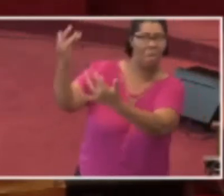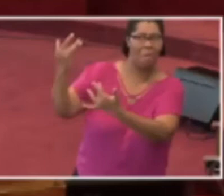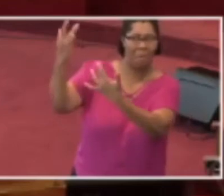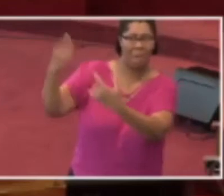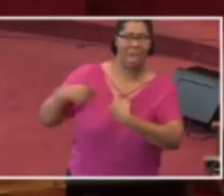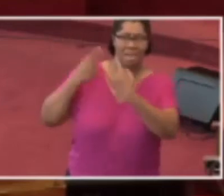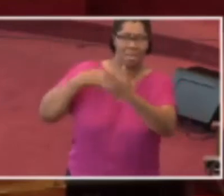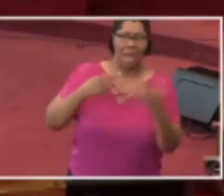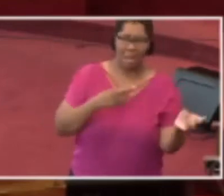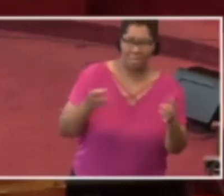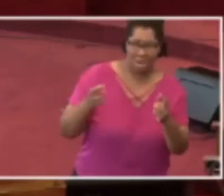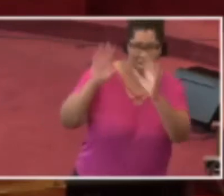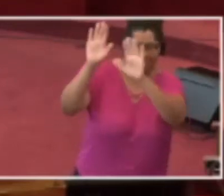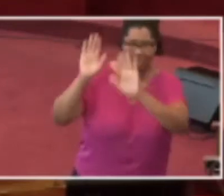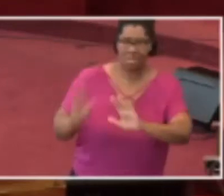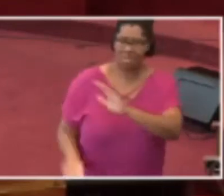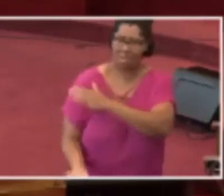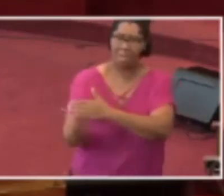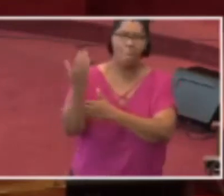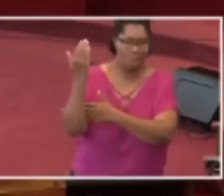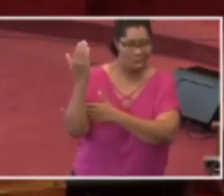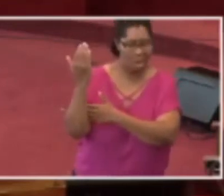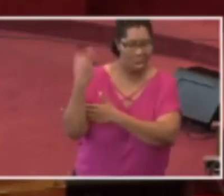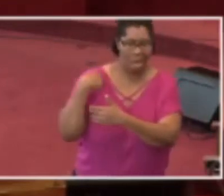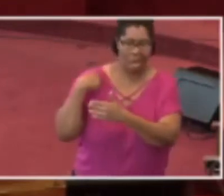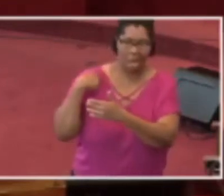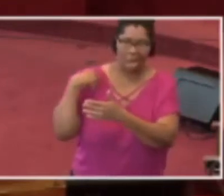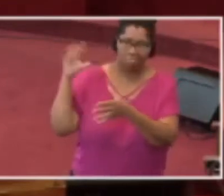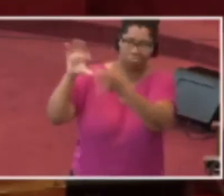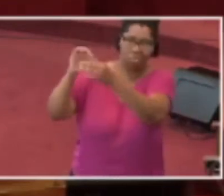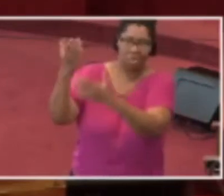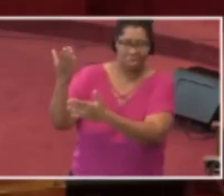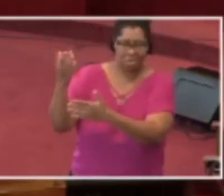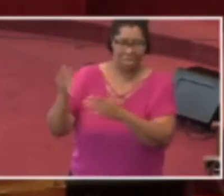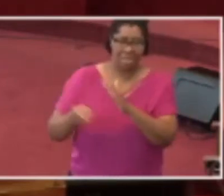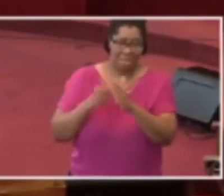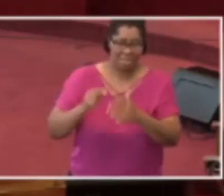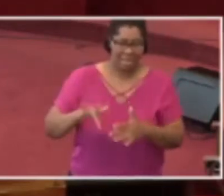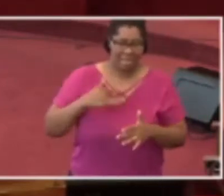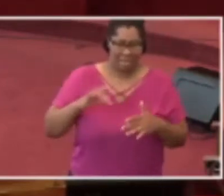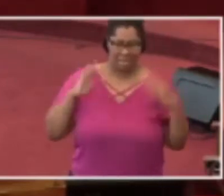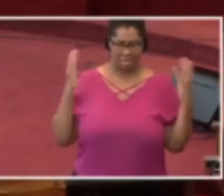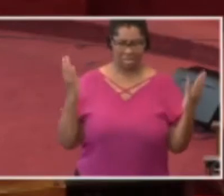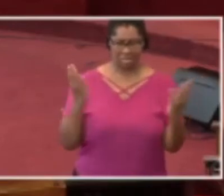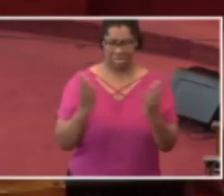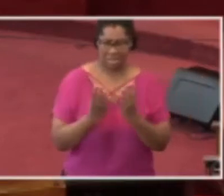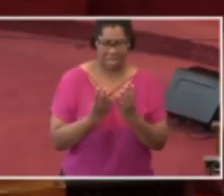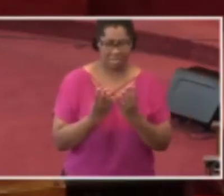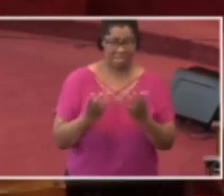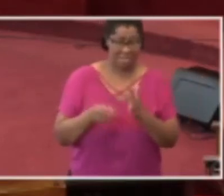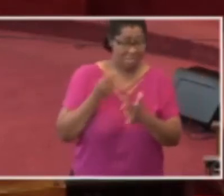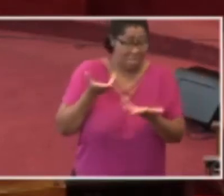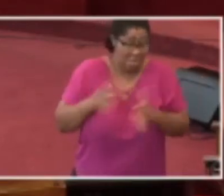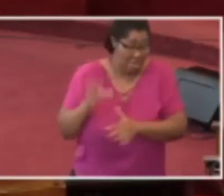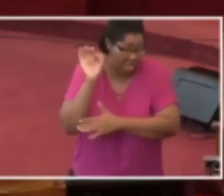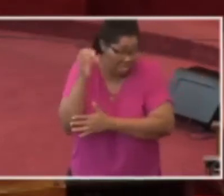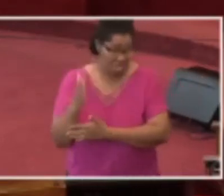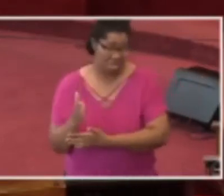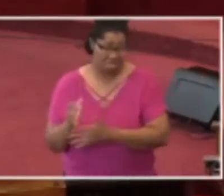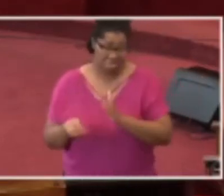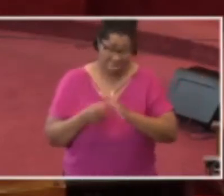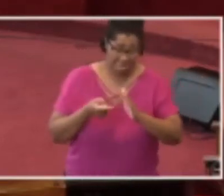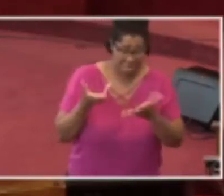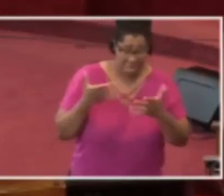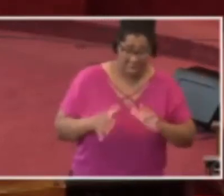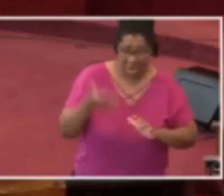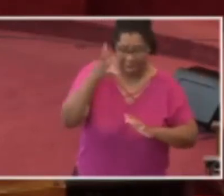on Sunday morning. At times, I feel hemmed in. At times, I don't want to be a preacher. At times, I don't want to be